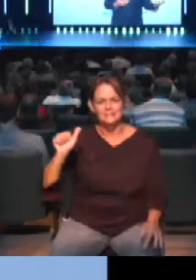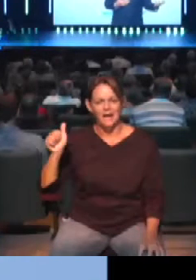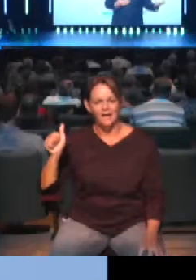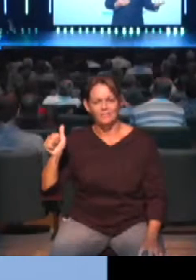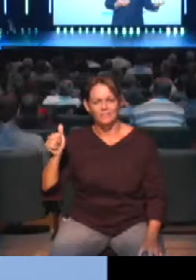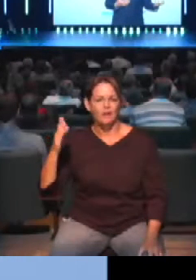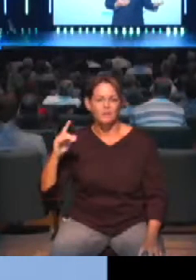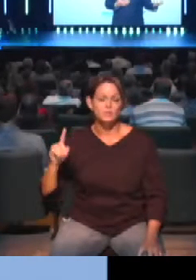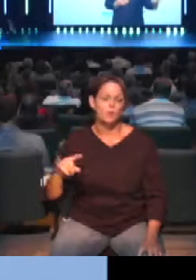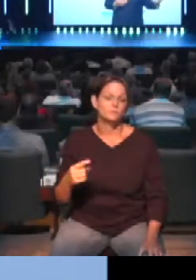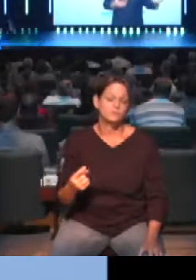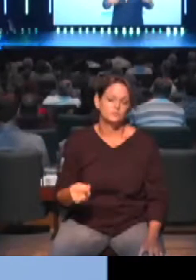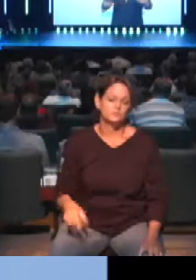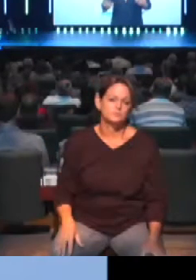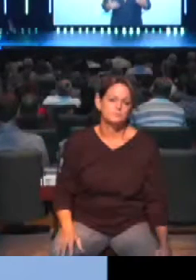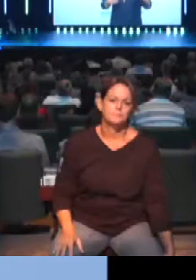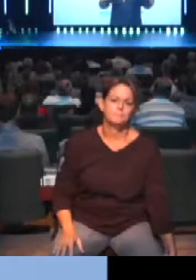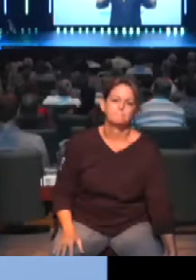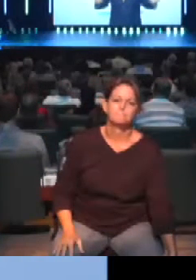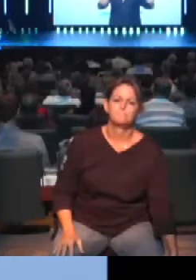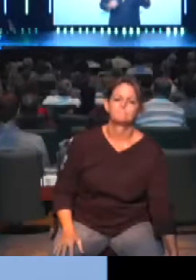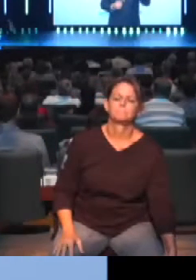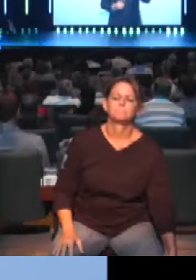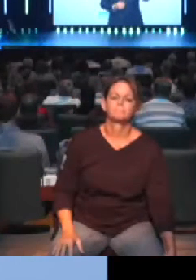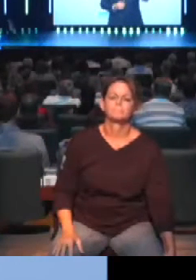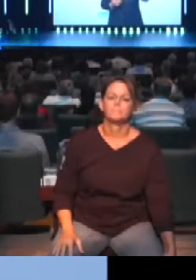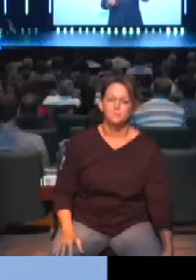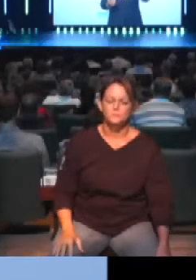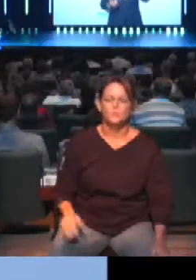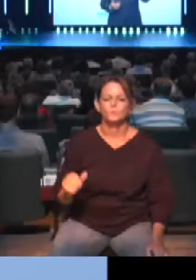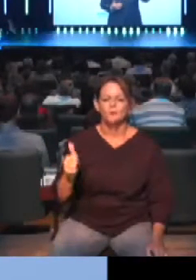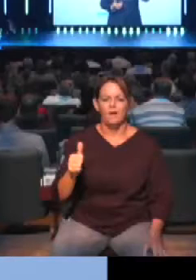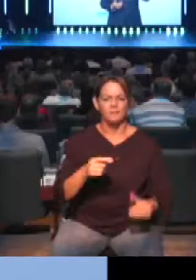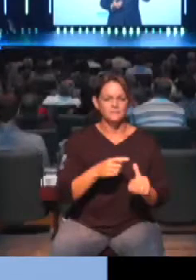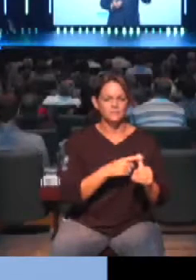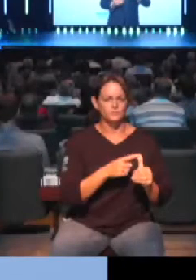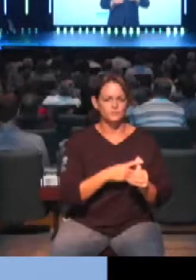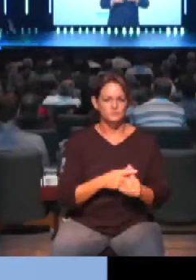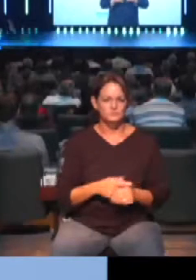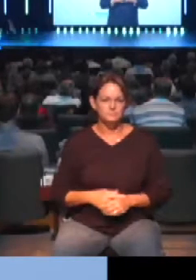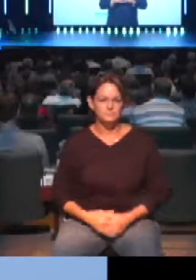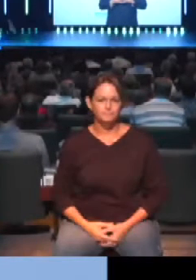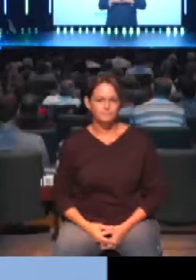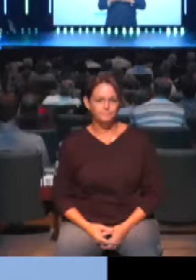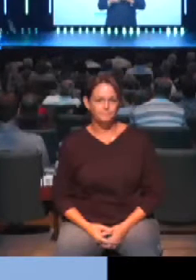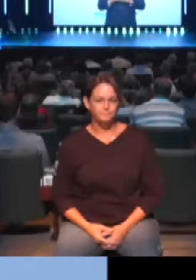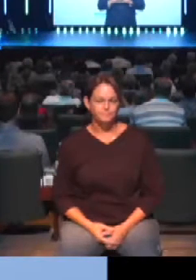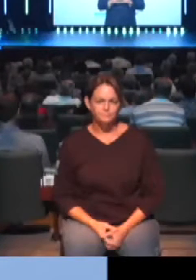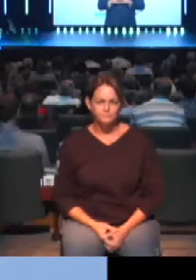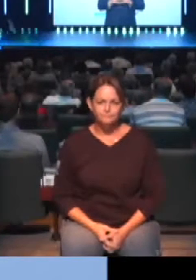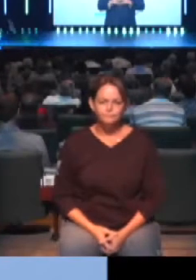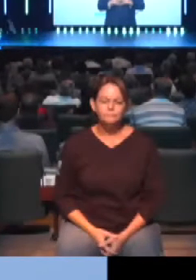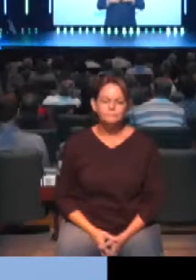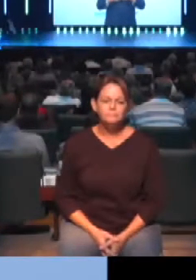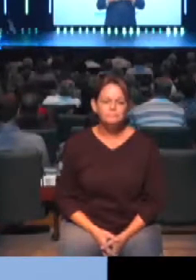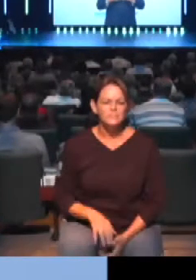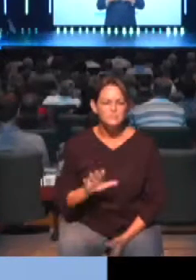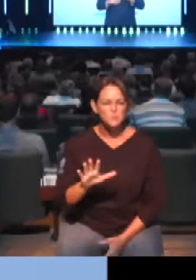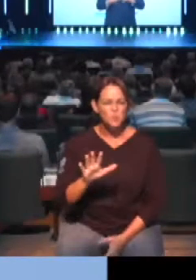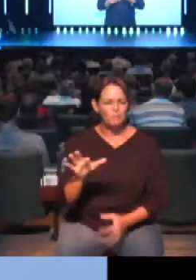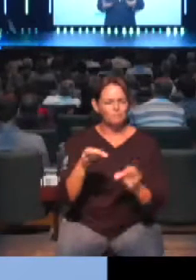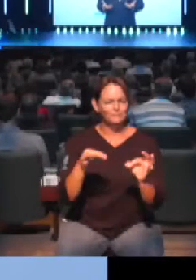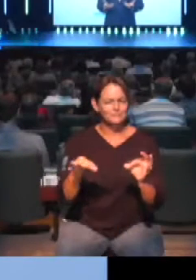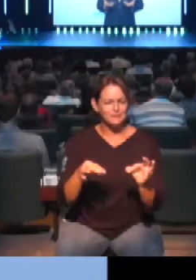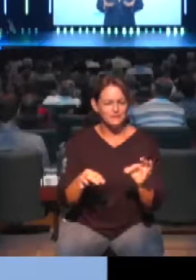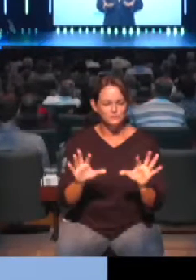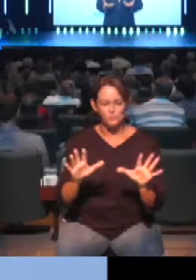always first. That's why firstborn, first fruits, the tithe is first. So let me give you an example, but I've